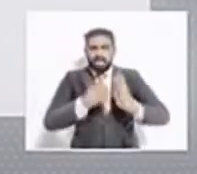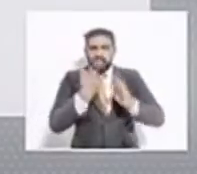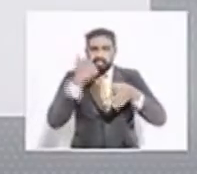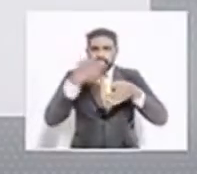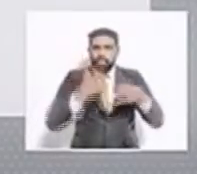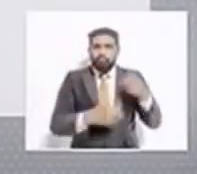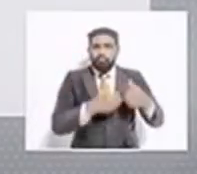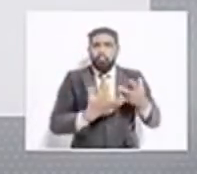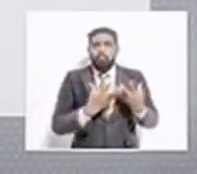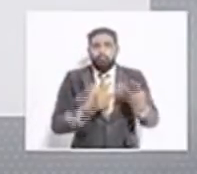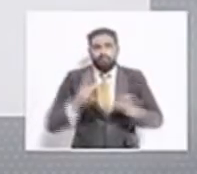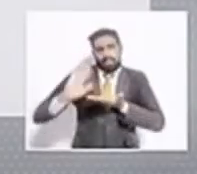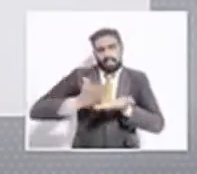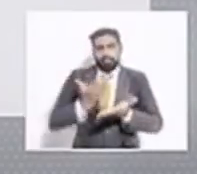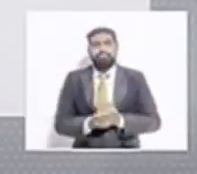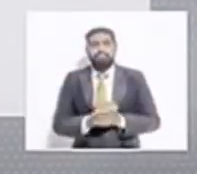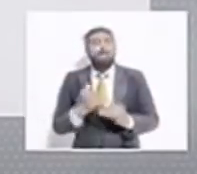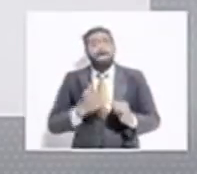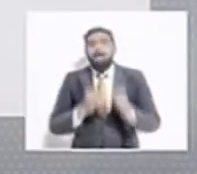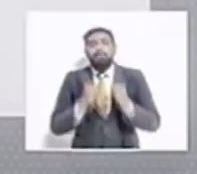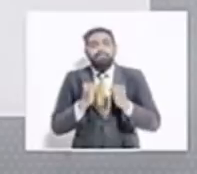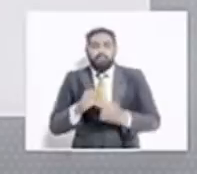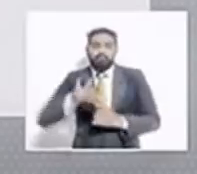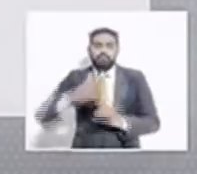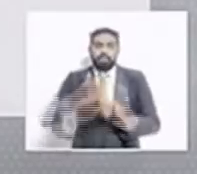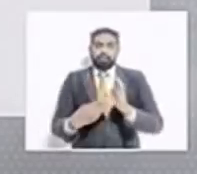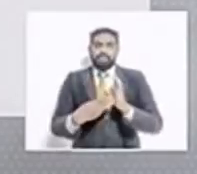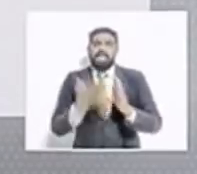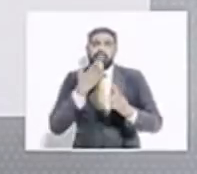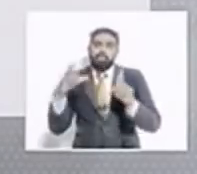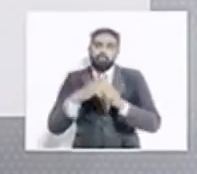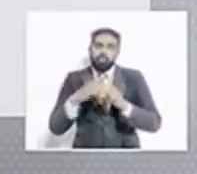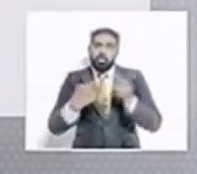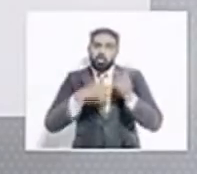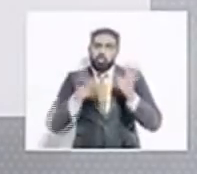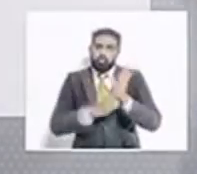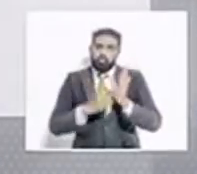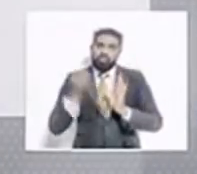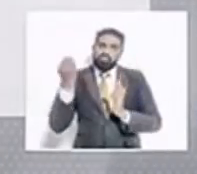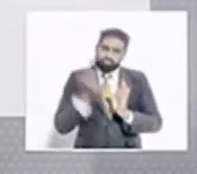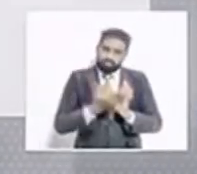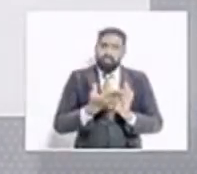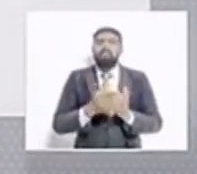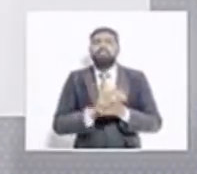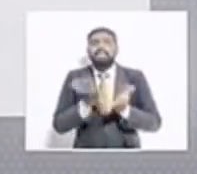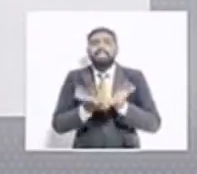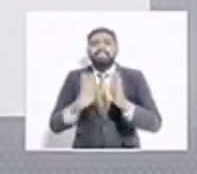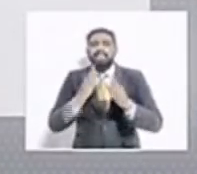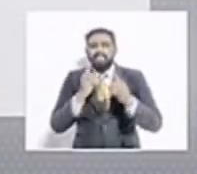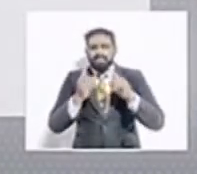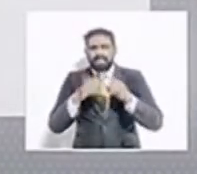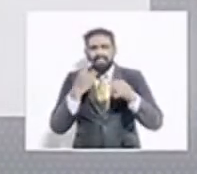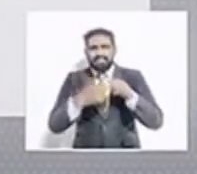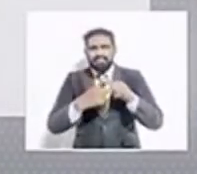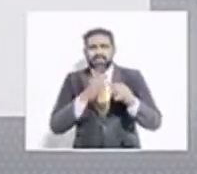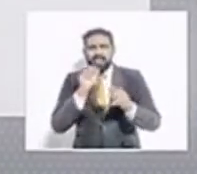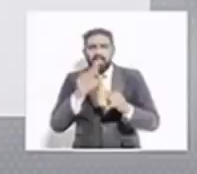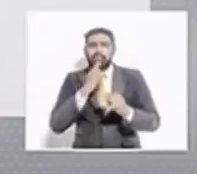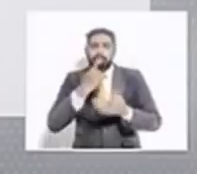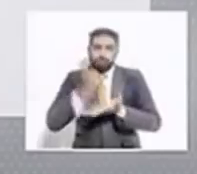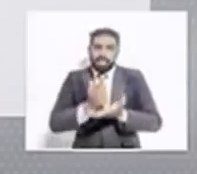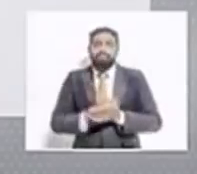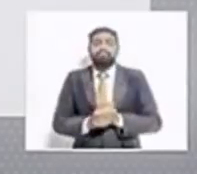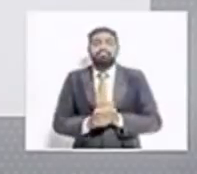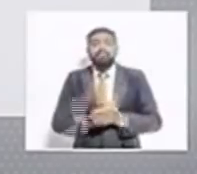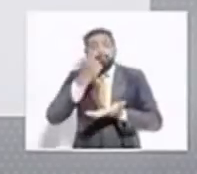a $500 million loan from the Exim Bank of India. The bank approved this loan in favor of Sri Lanka